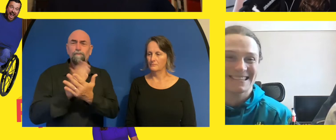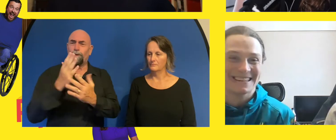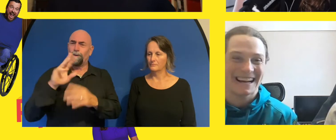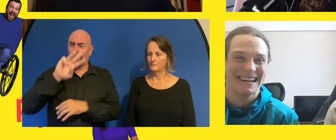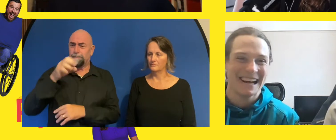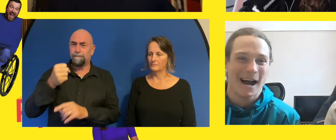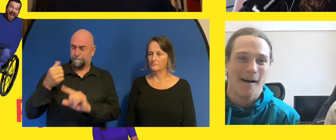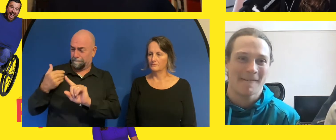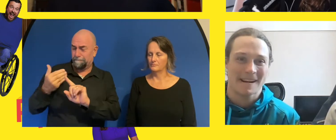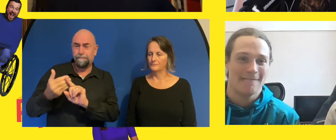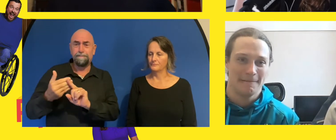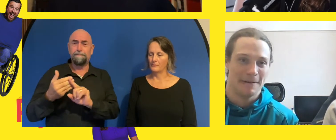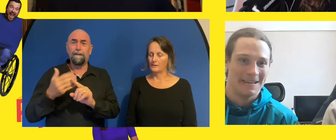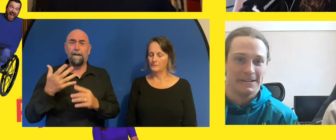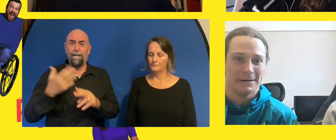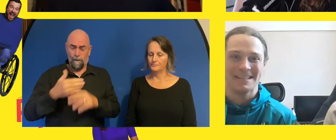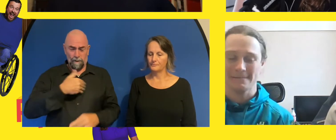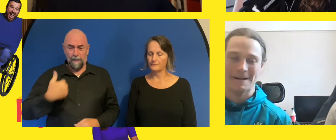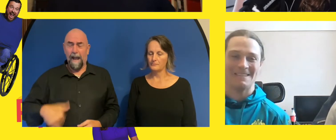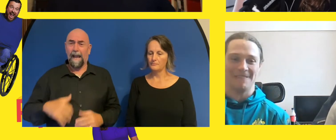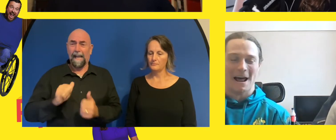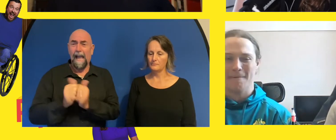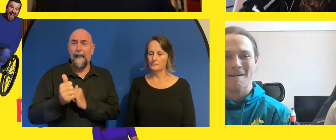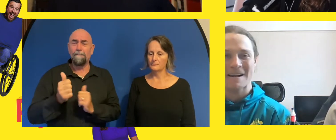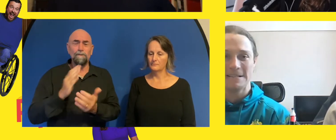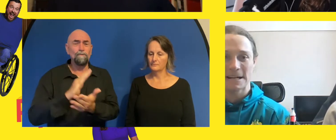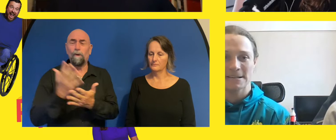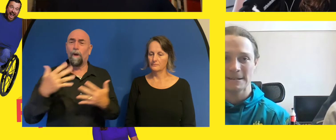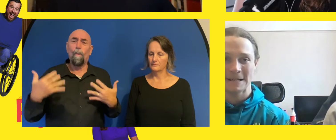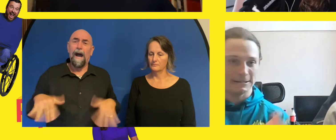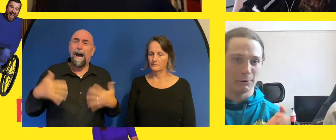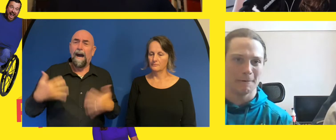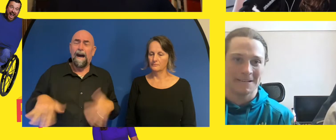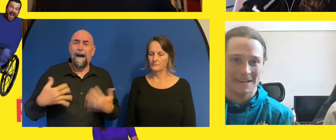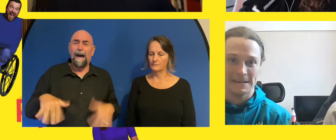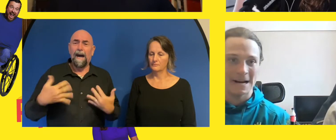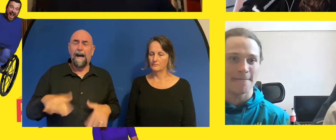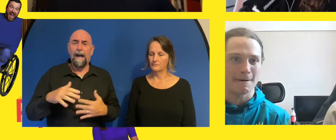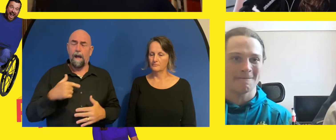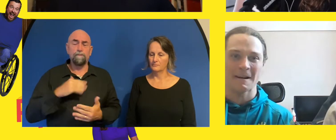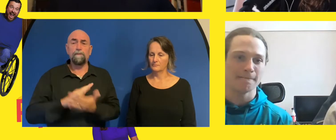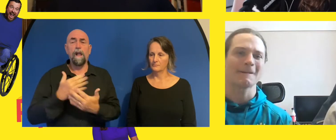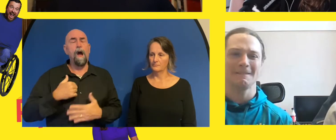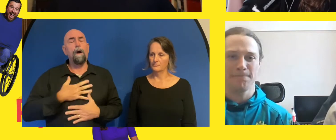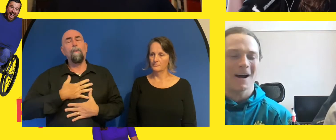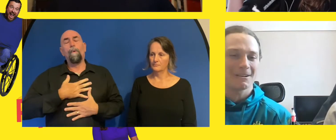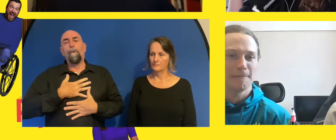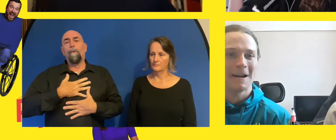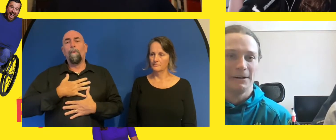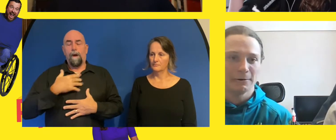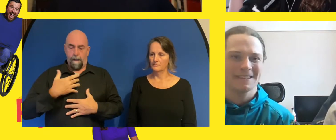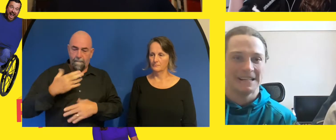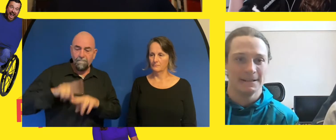me yesterday, giving me the honour to be the flag bearer is just enormous, and yeah, makes me proud